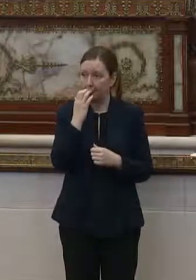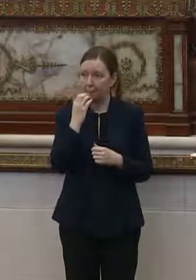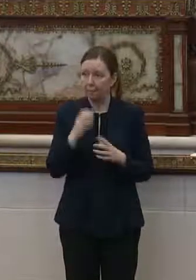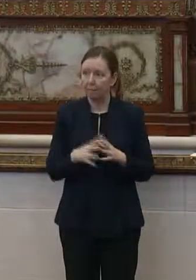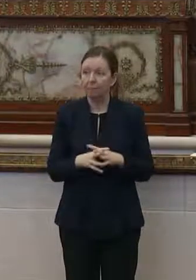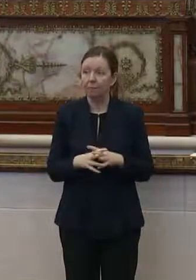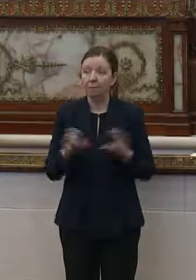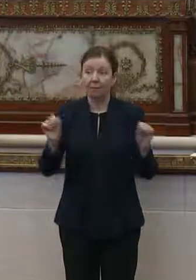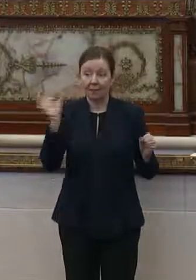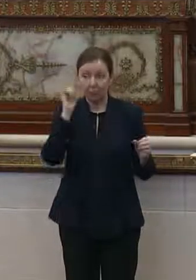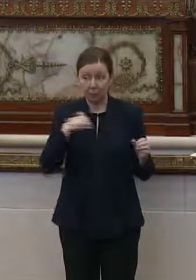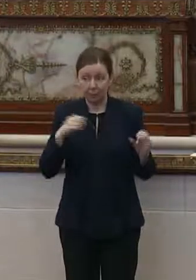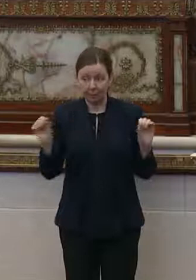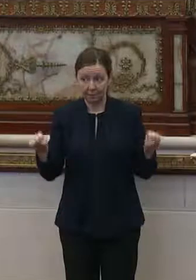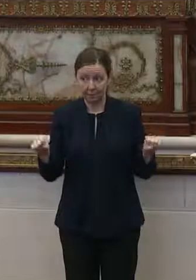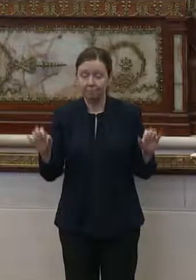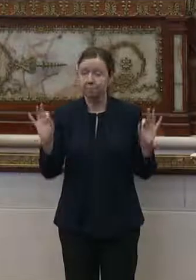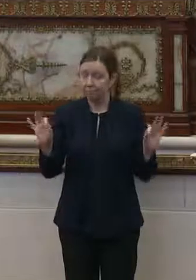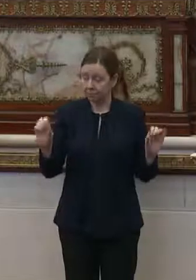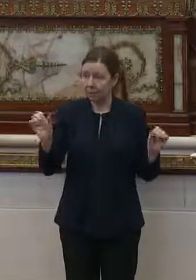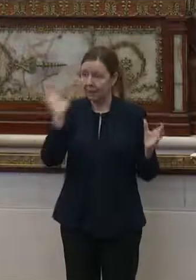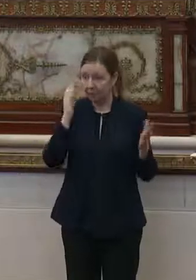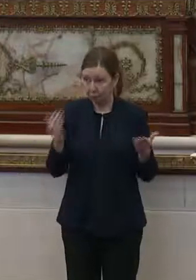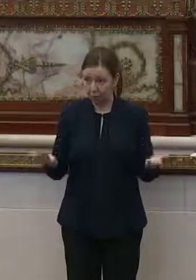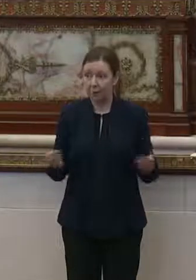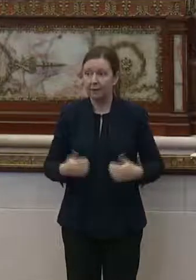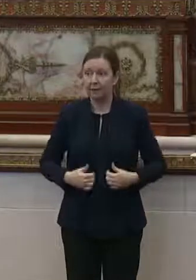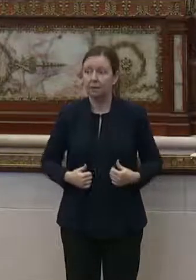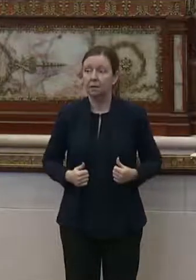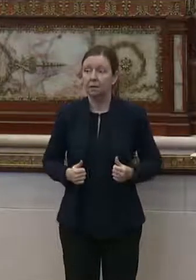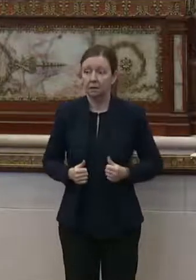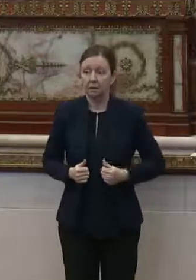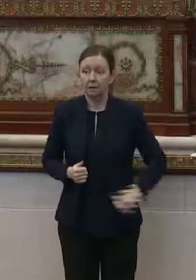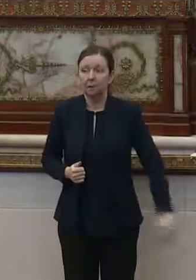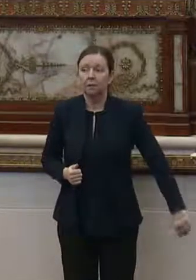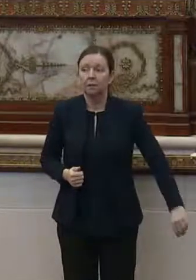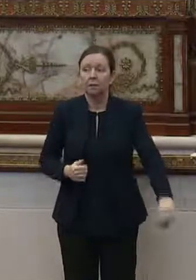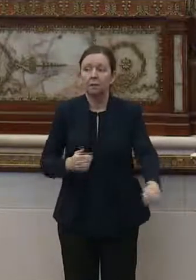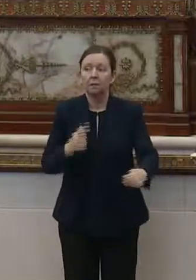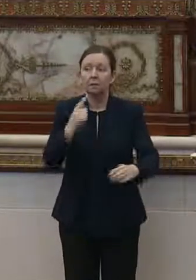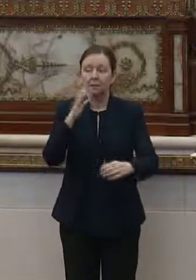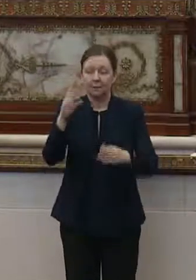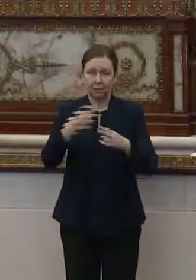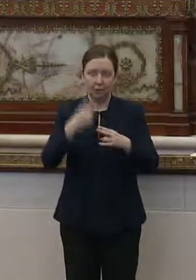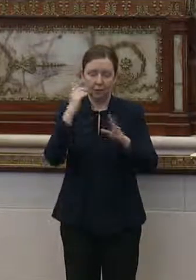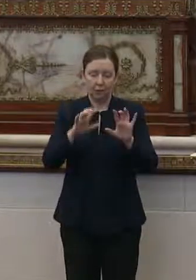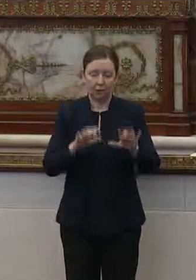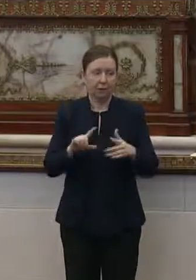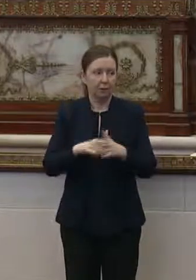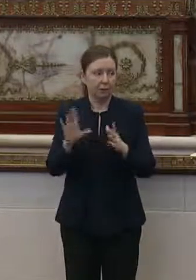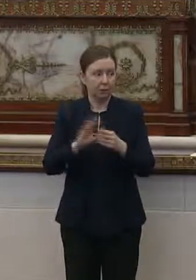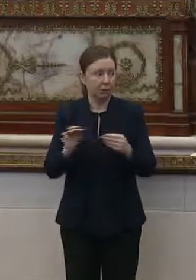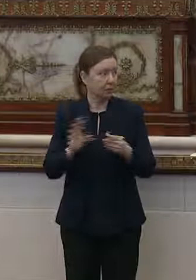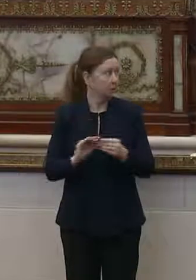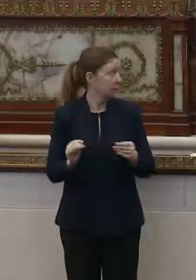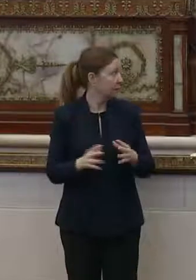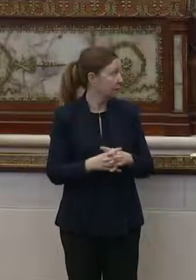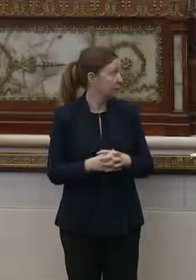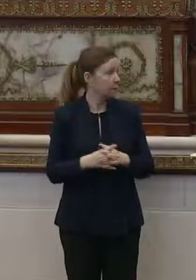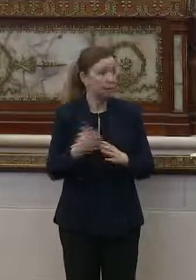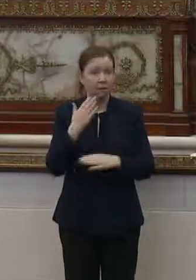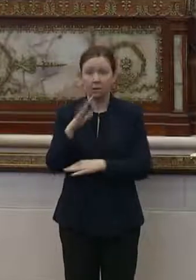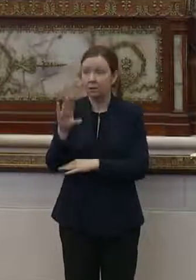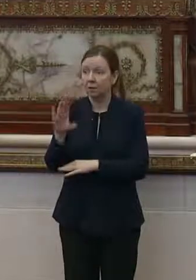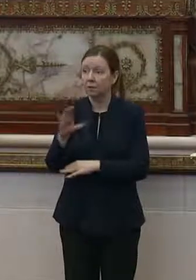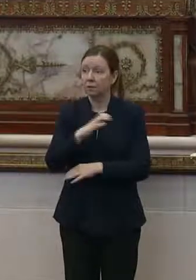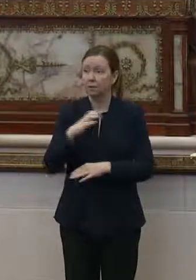Okay, can you hear me? We can hear you. We can hear you Okay. well. Please state your name for the record and begin your testimony. Good afternoon,